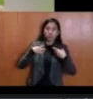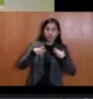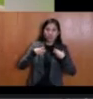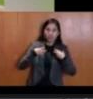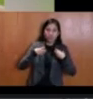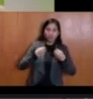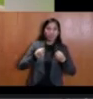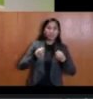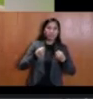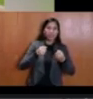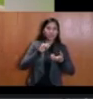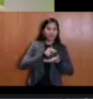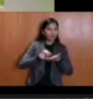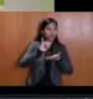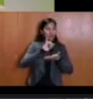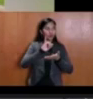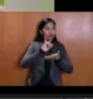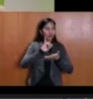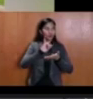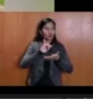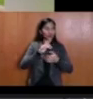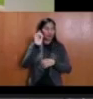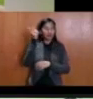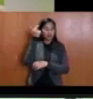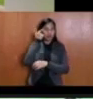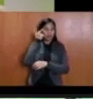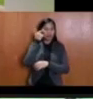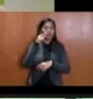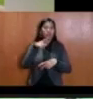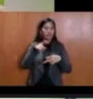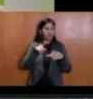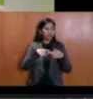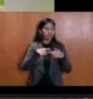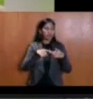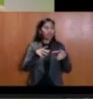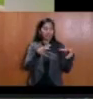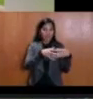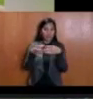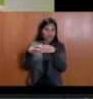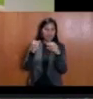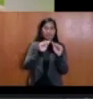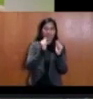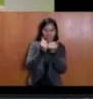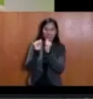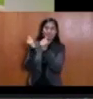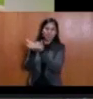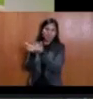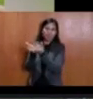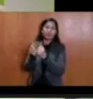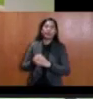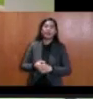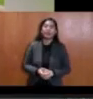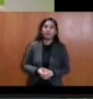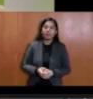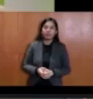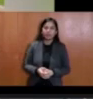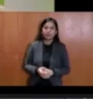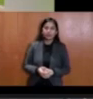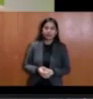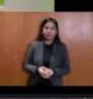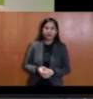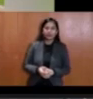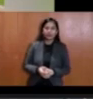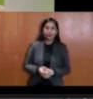institutions like the ERC and oversight agencies. And of course, power is such a heavily